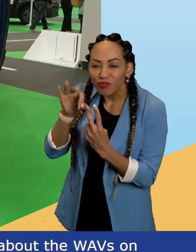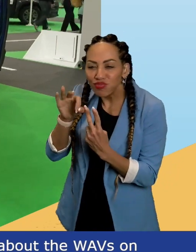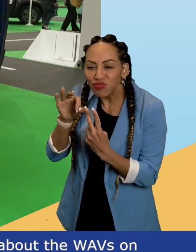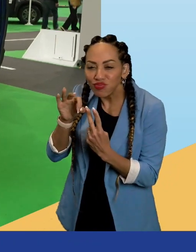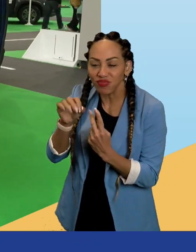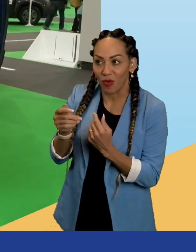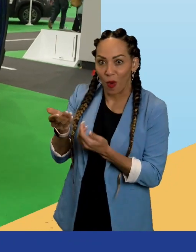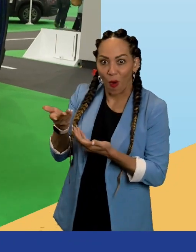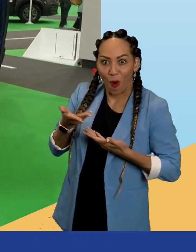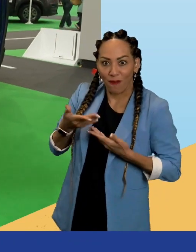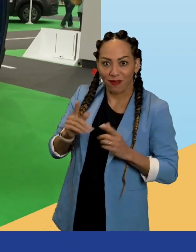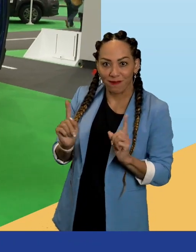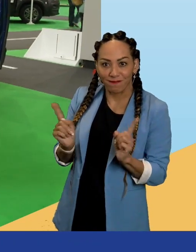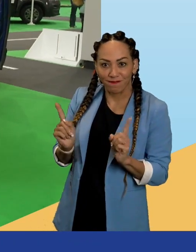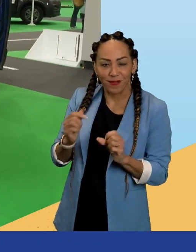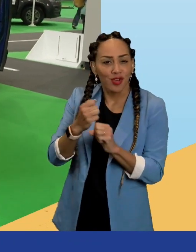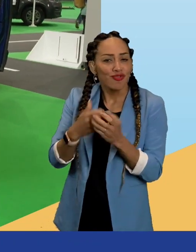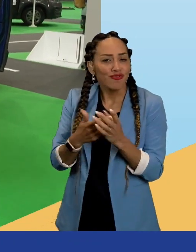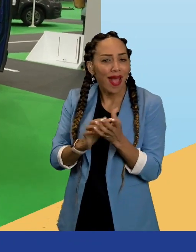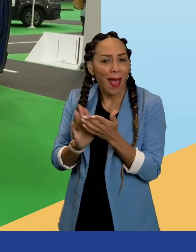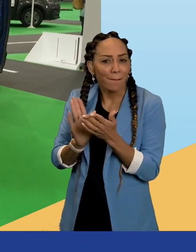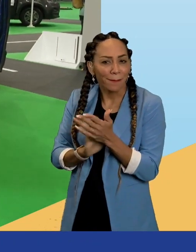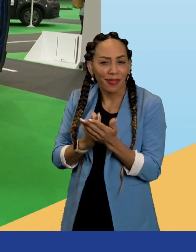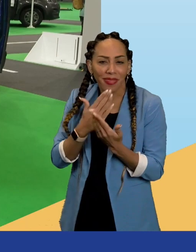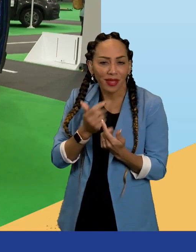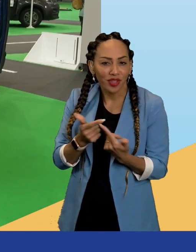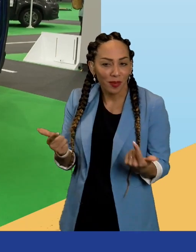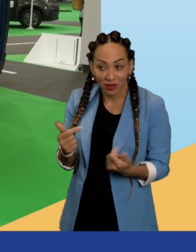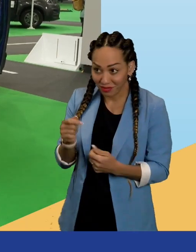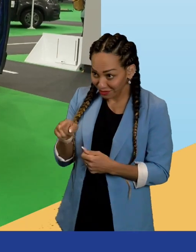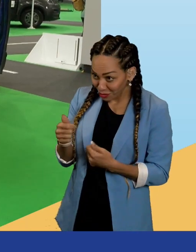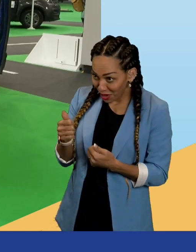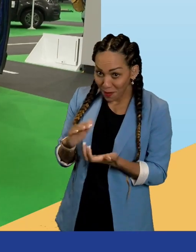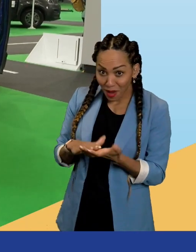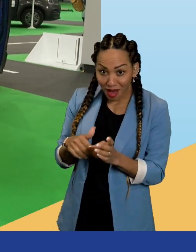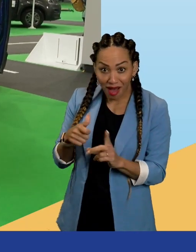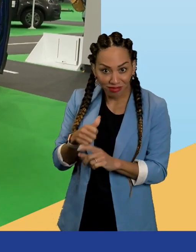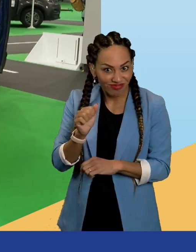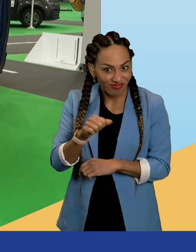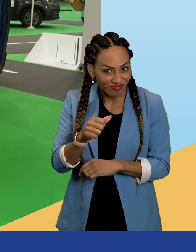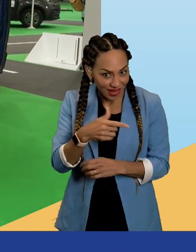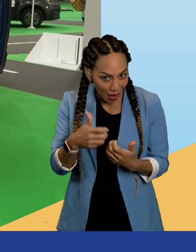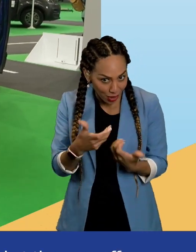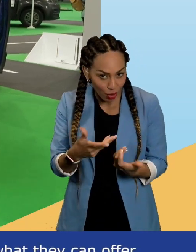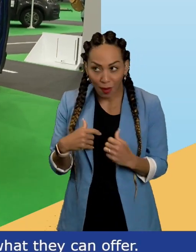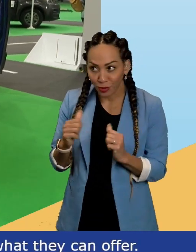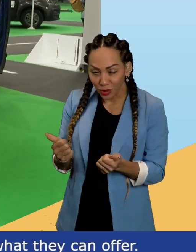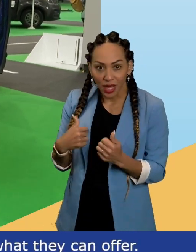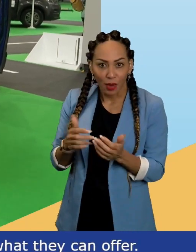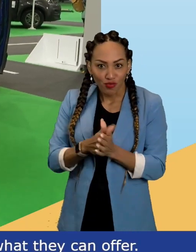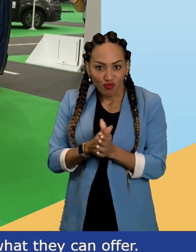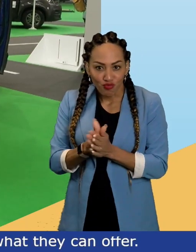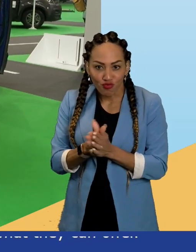offer. Graham, thank you so much. Hi Mark, how are you? I'm great, thank you. How are you? Yeah, very good, thank you. So I'm super excited to get stuck into